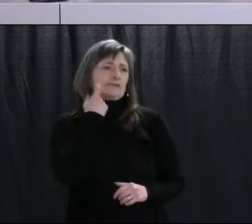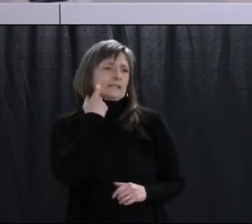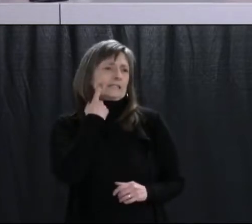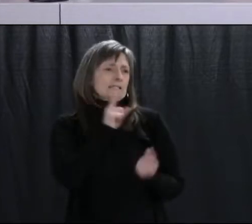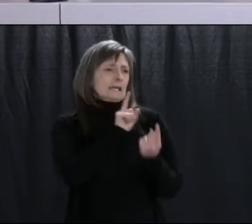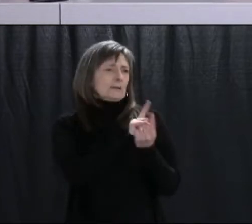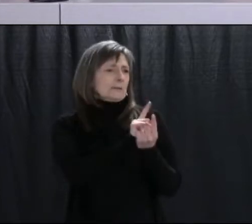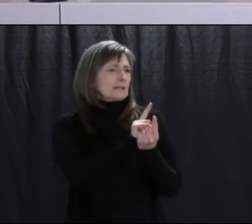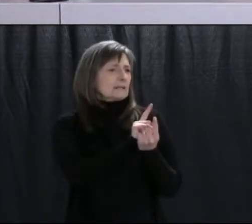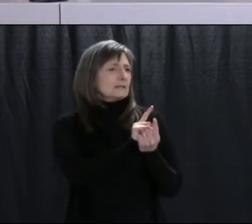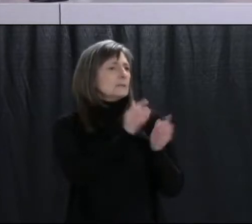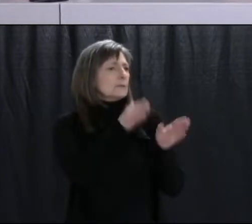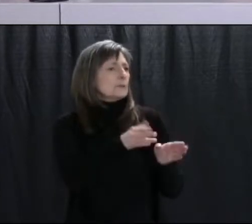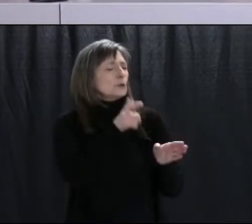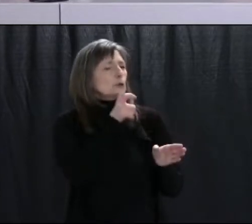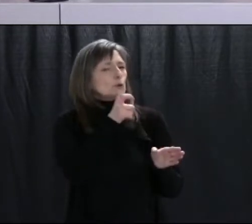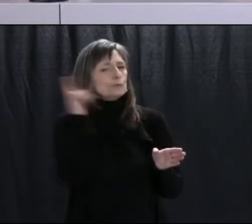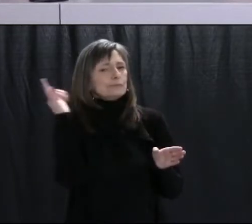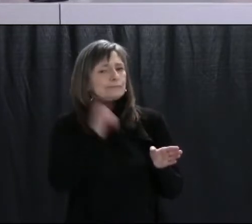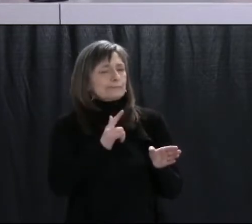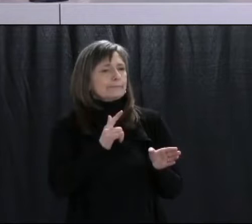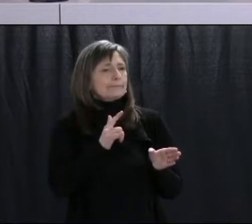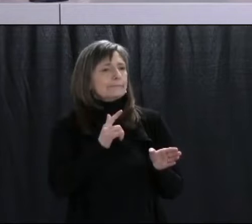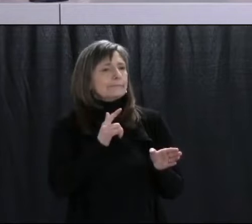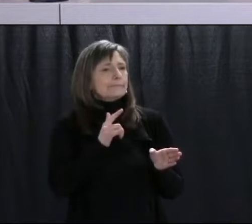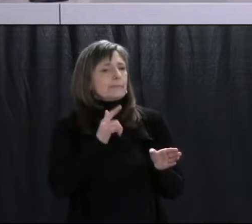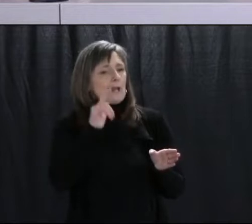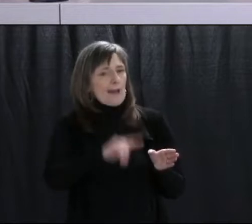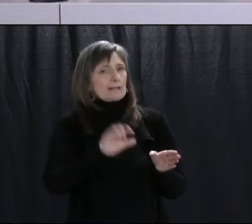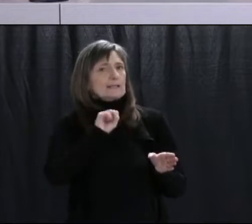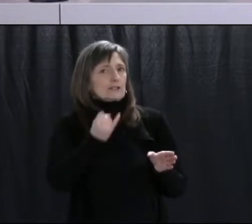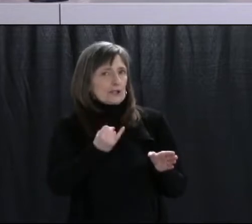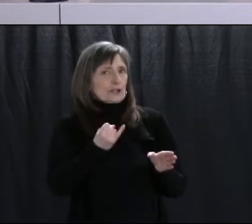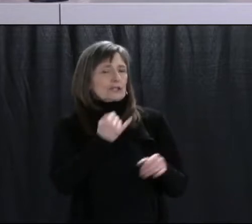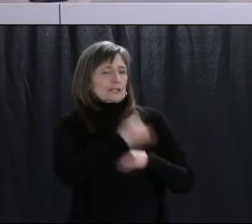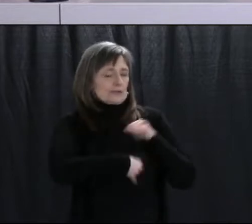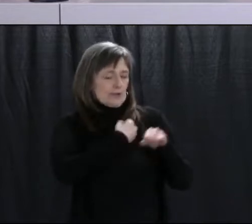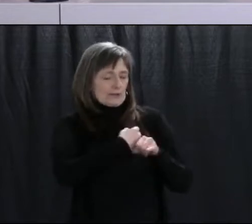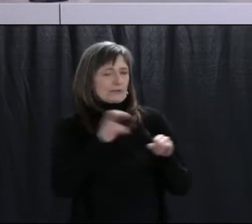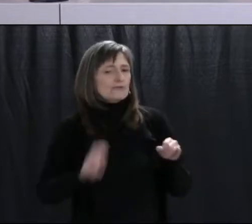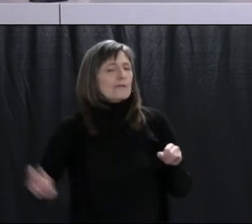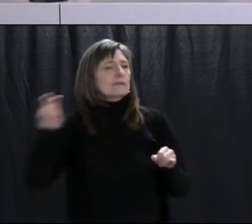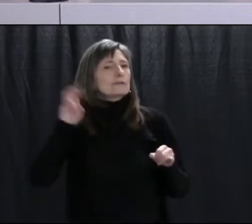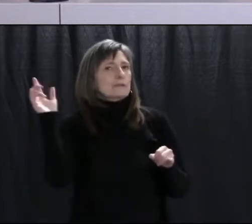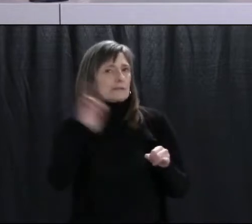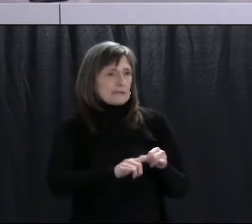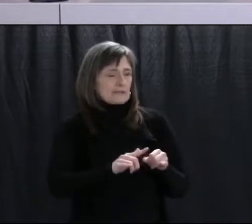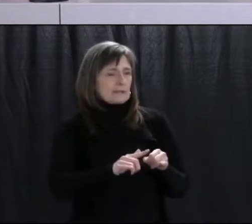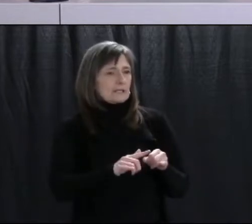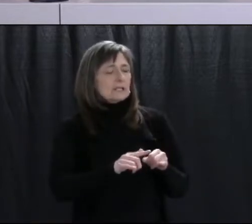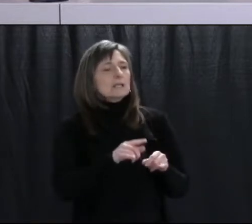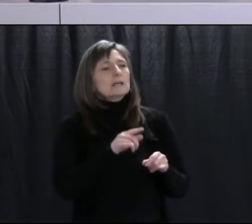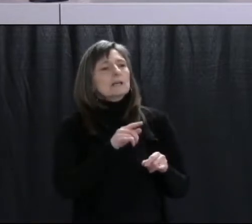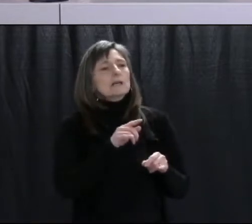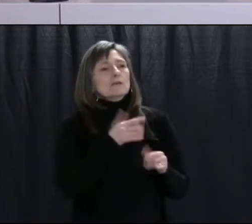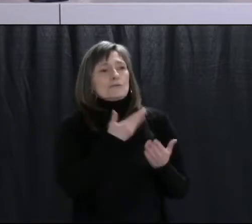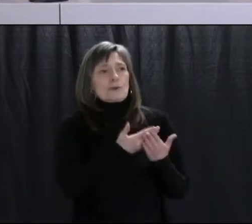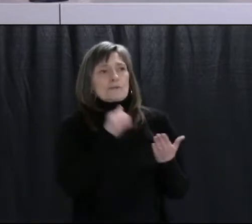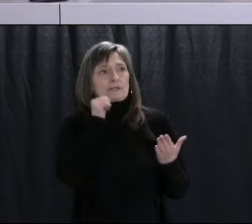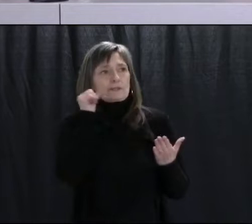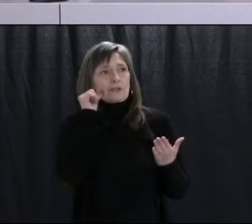from international travel at the St. John's Airport. The person was not screened by health officials, was not asked to